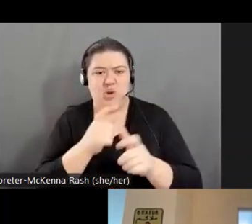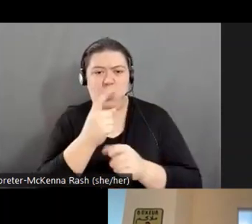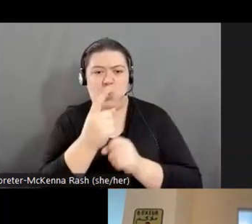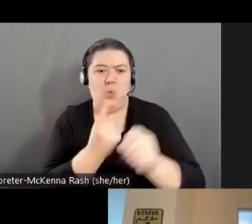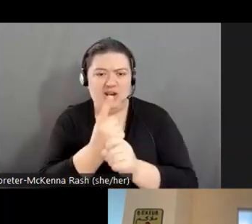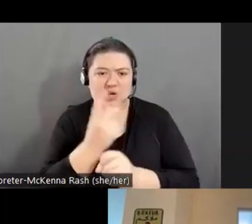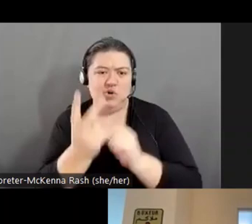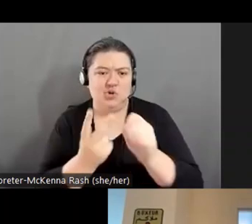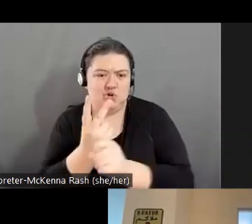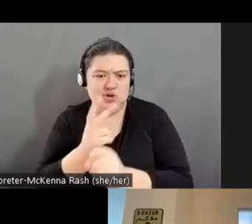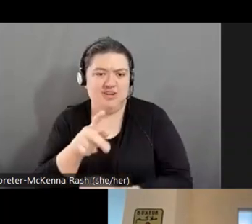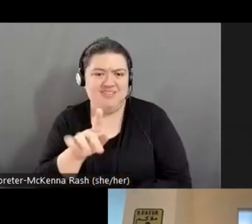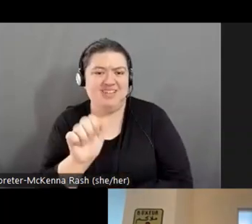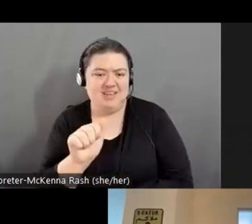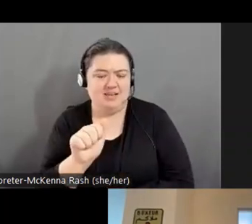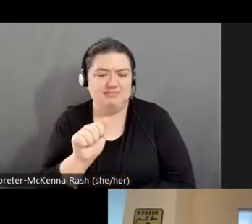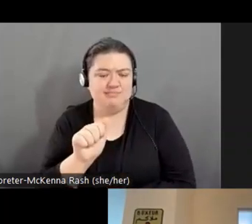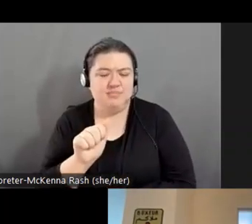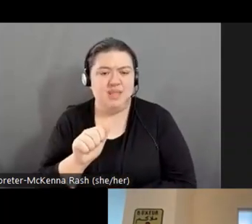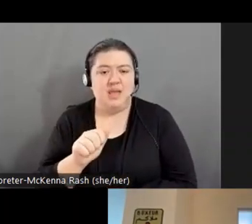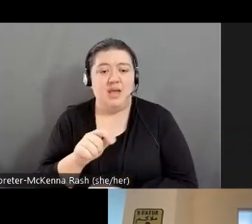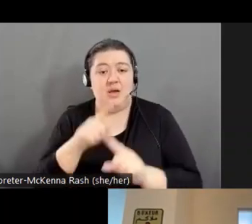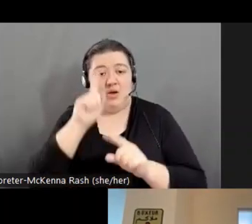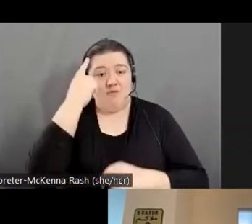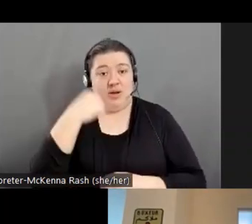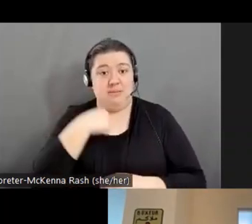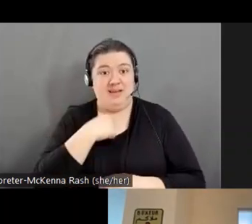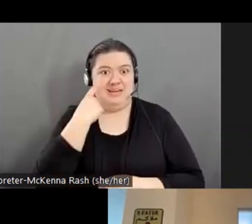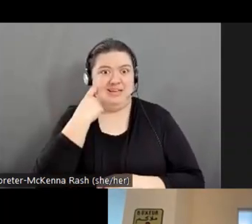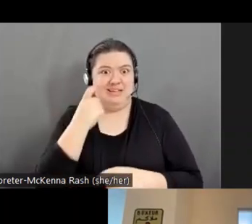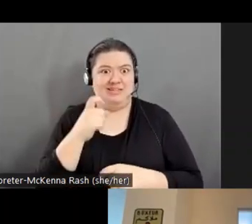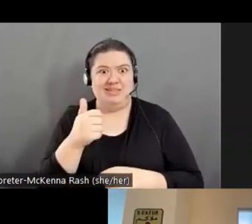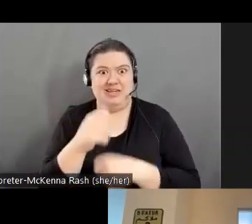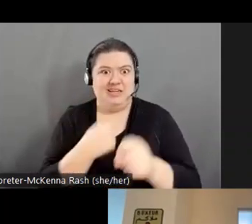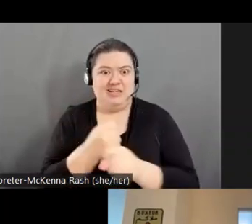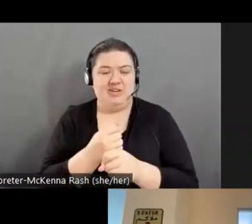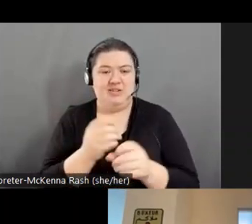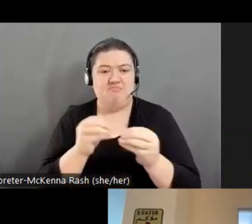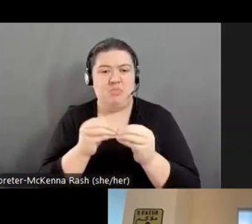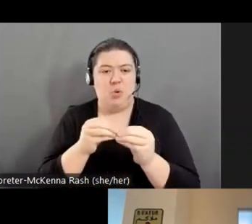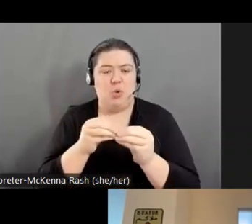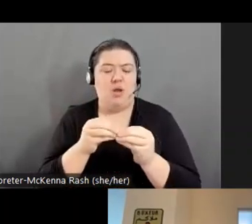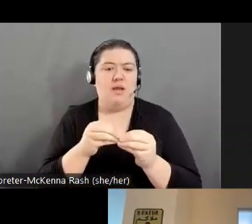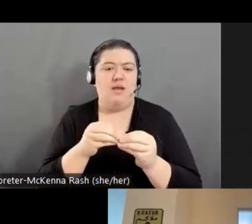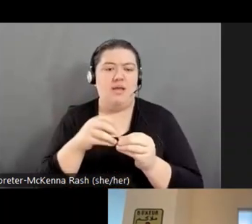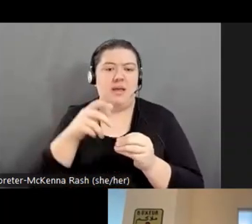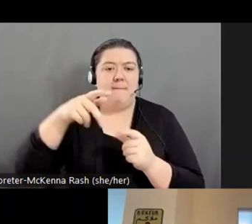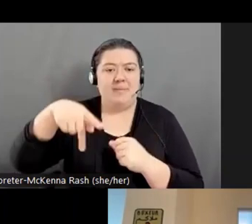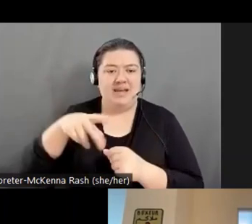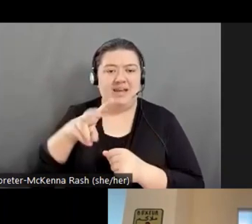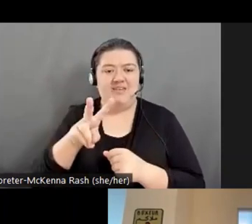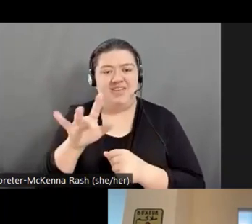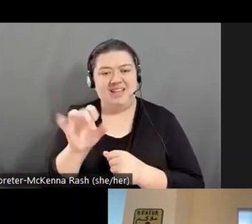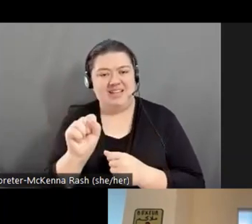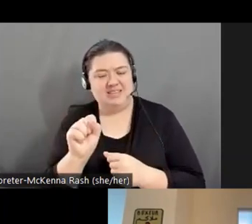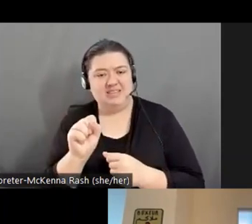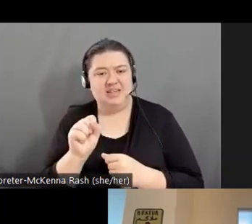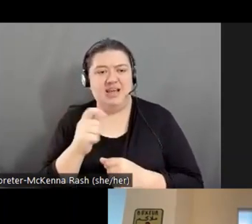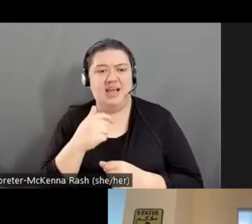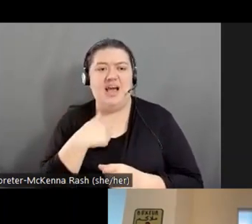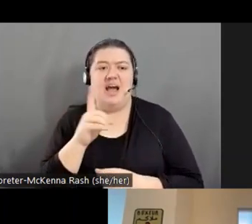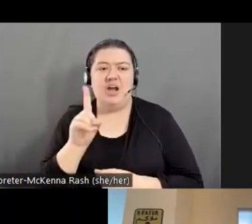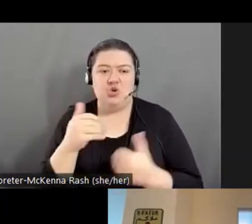visas, but it's for me within the last decade, it's primarily been the P visas. I do